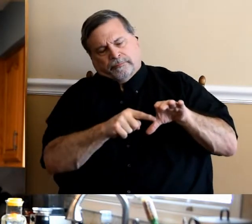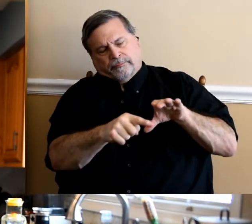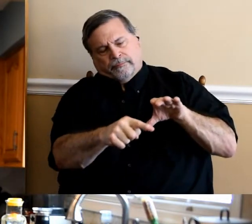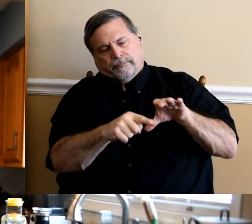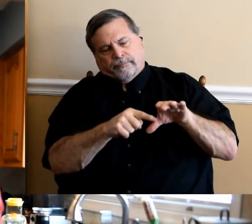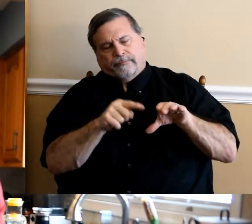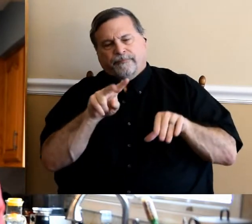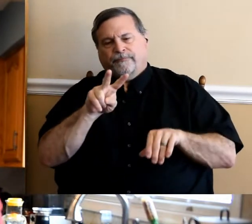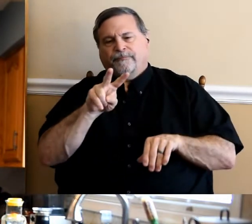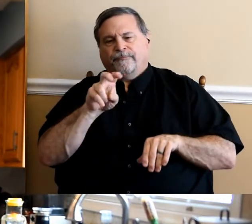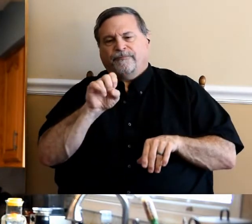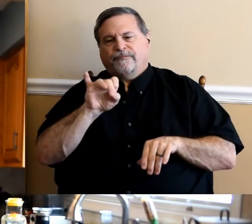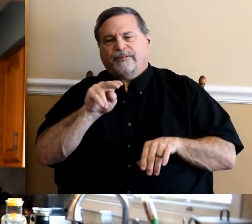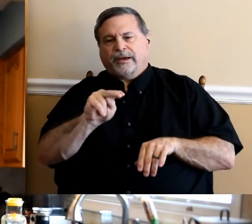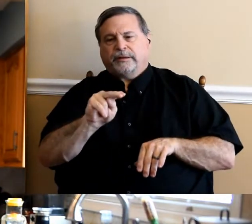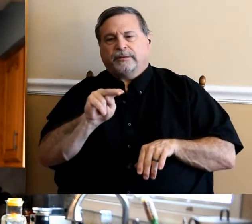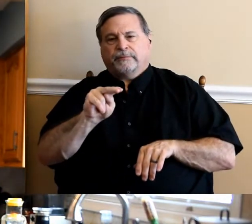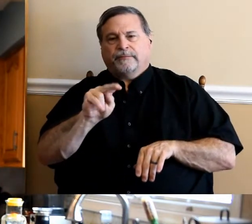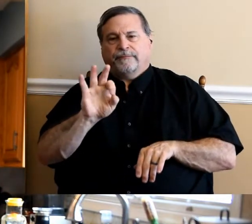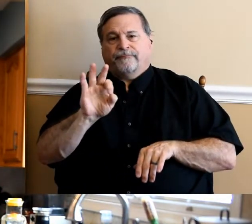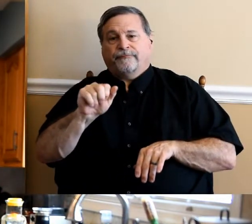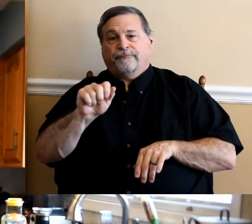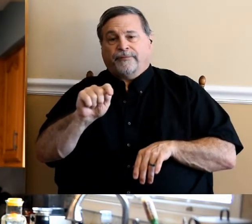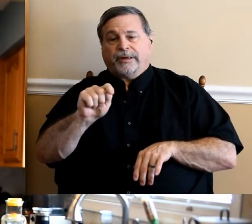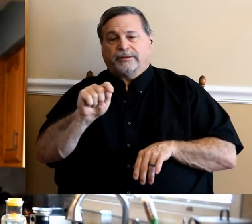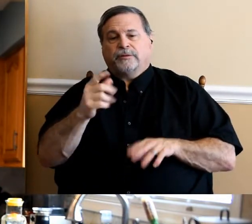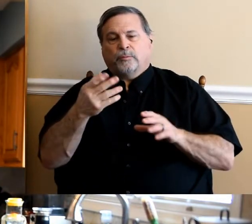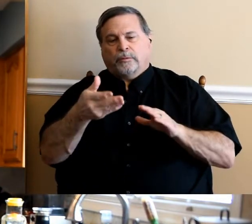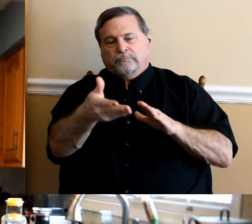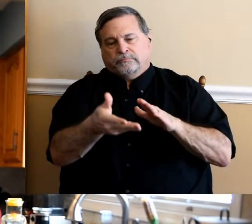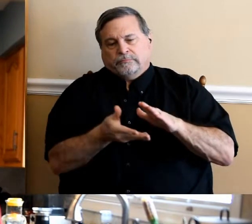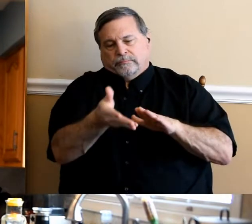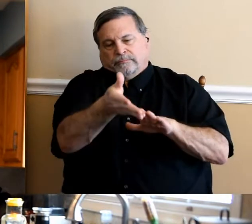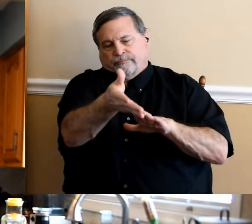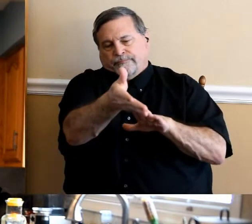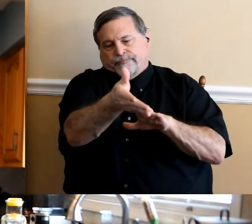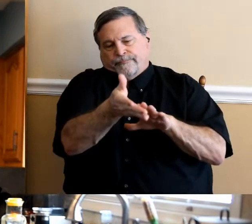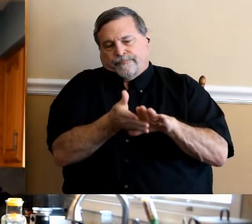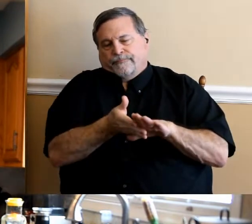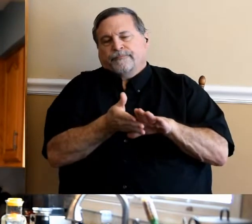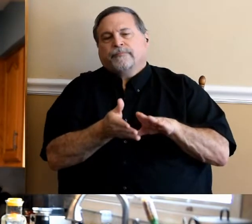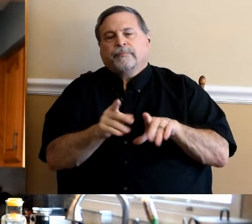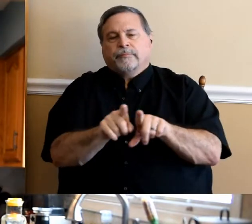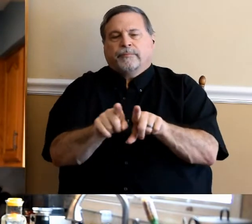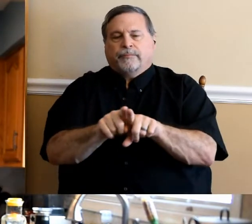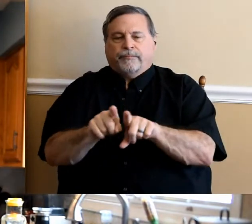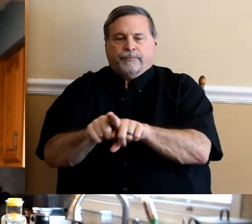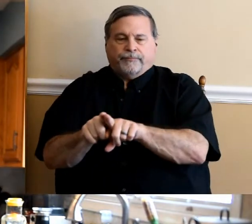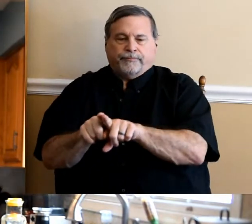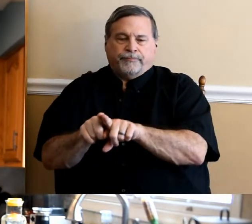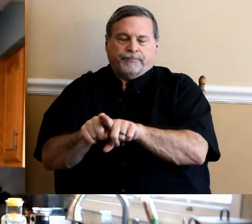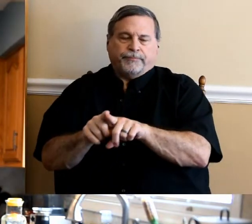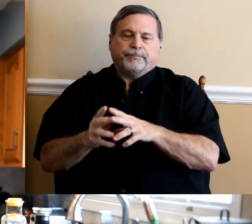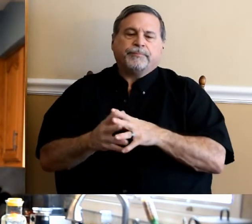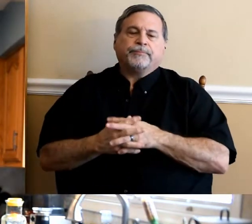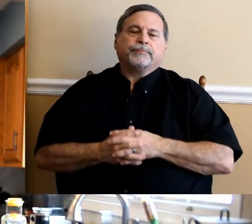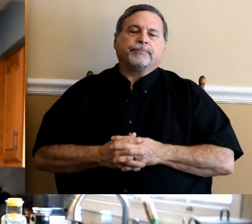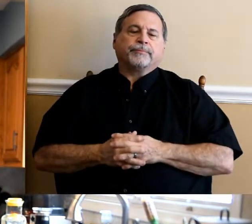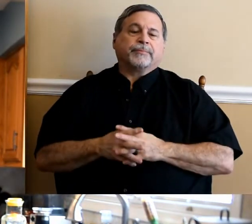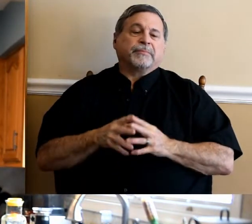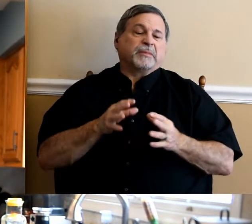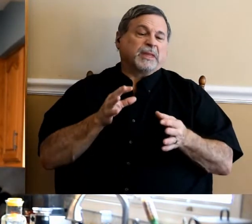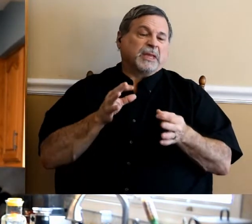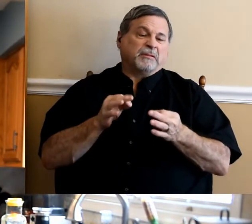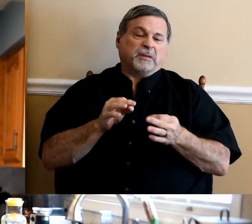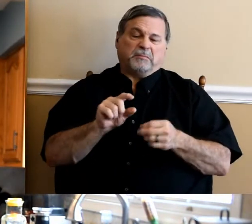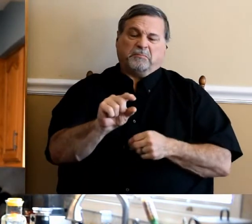at it, you'll see a vein. See that vein right there? And you'll want to take that vein out as well if it's thick enough.